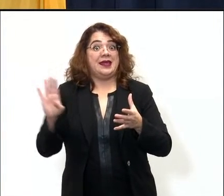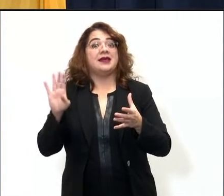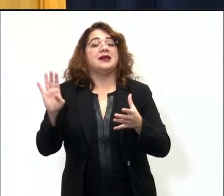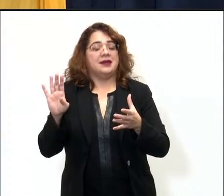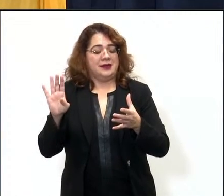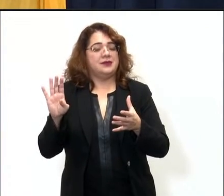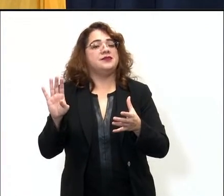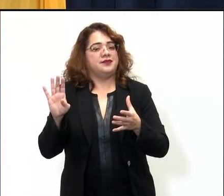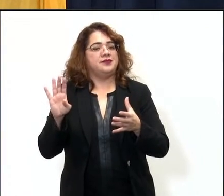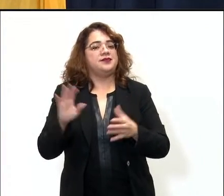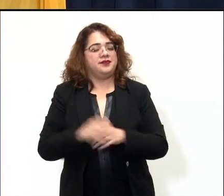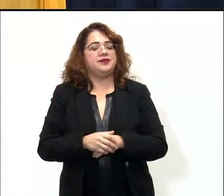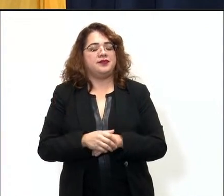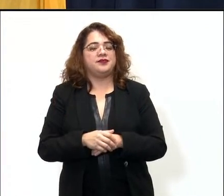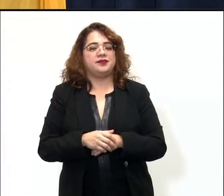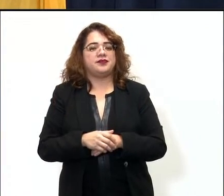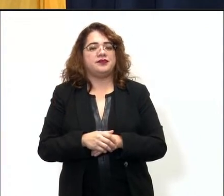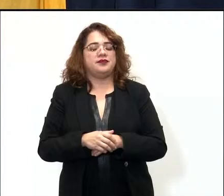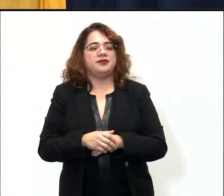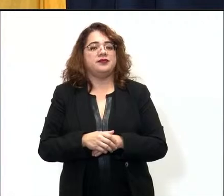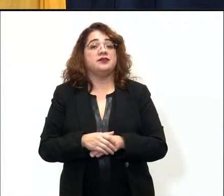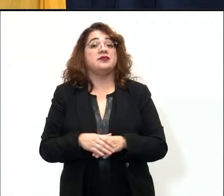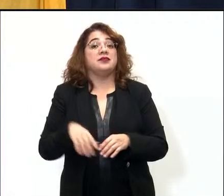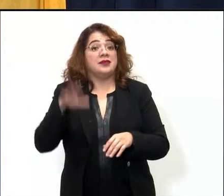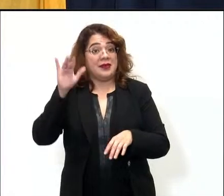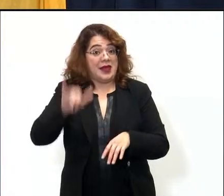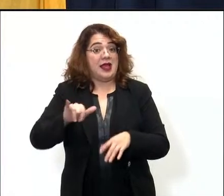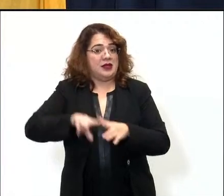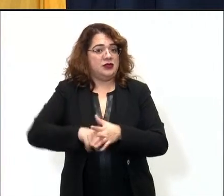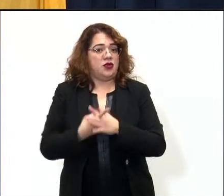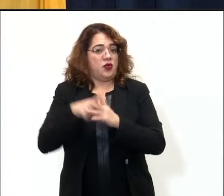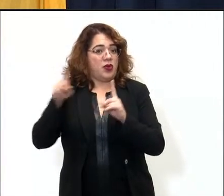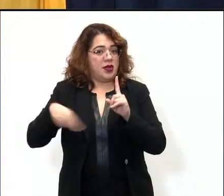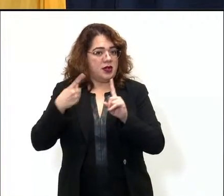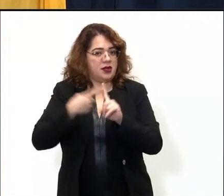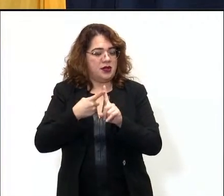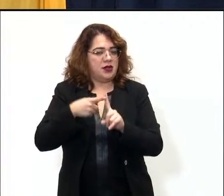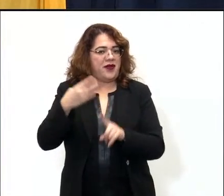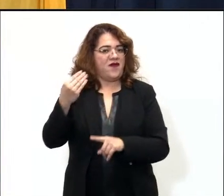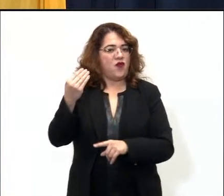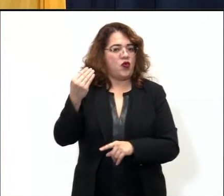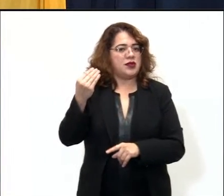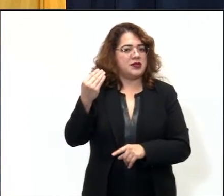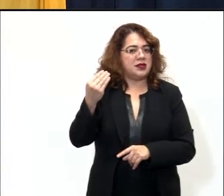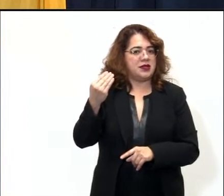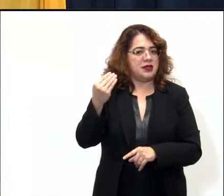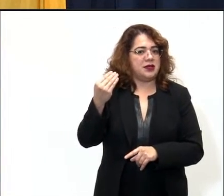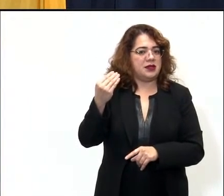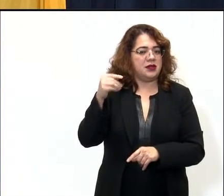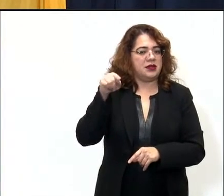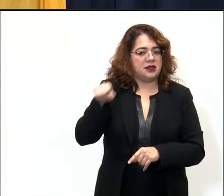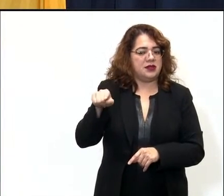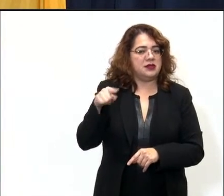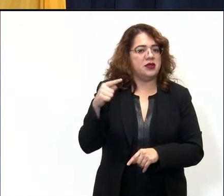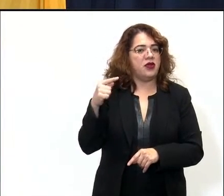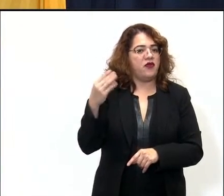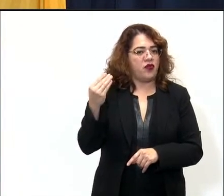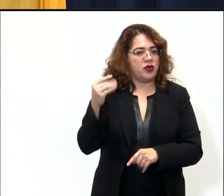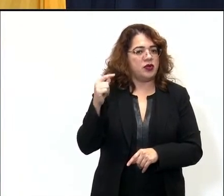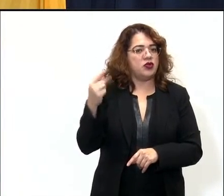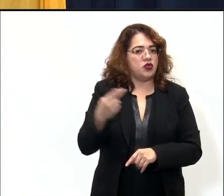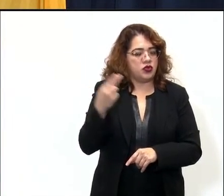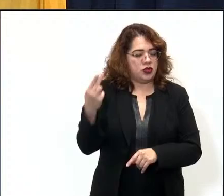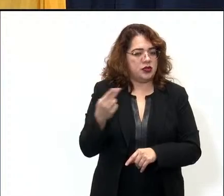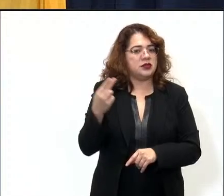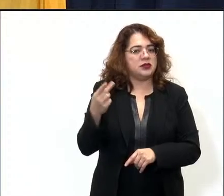are part of Group B. So on the 14th, and for the weeks that follow the 14th,